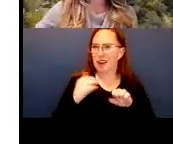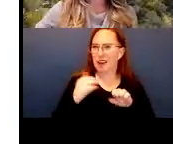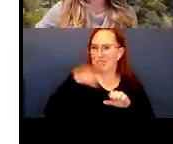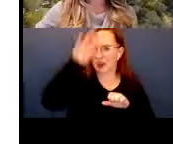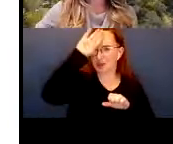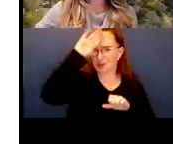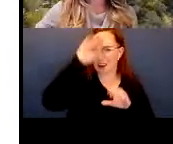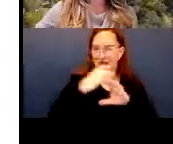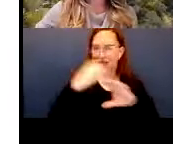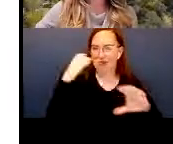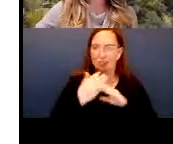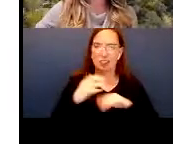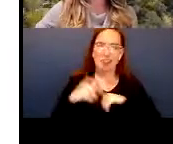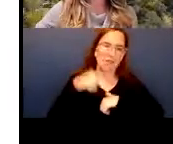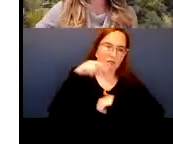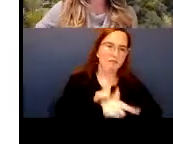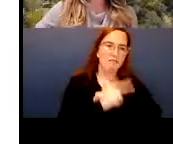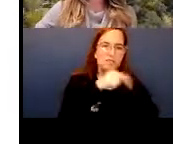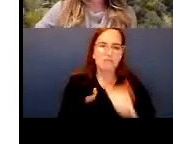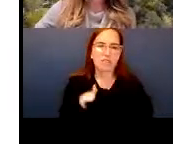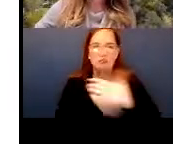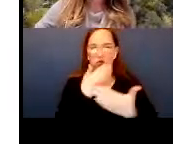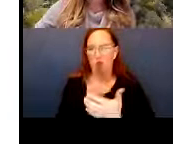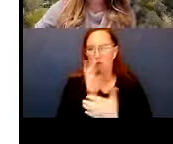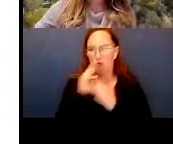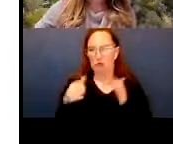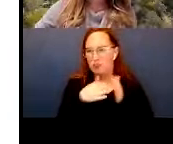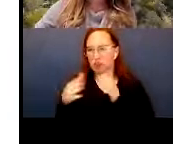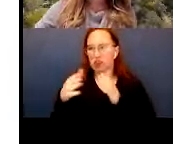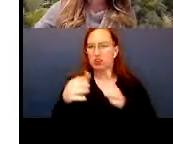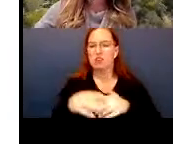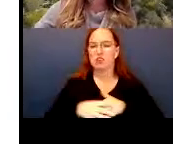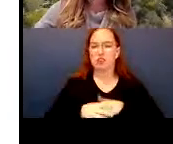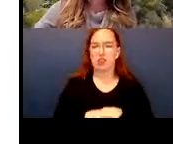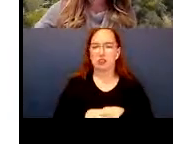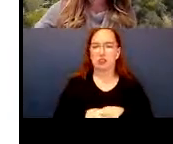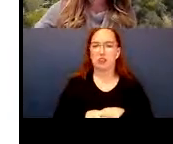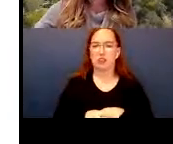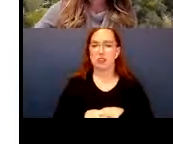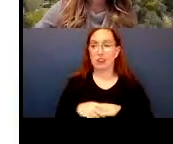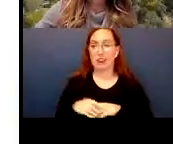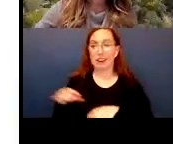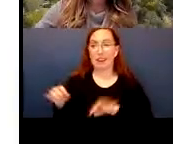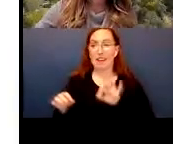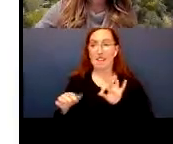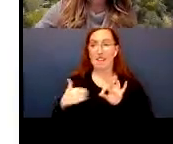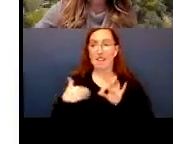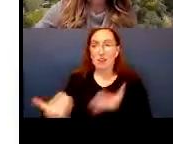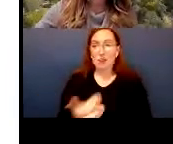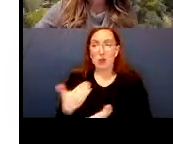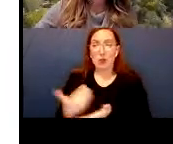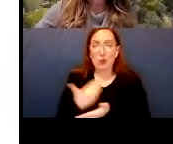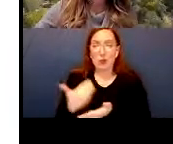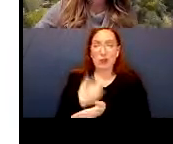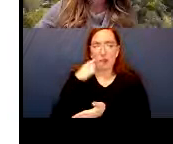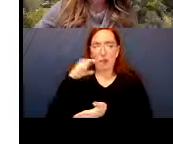and the dolphins close to the creek. We have new playgrounds located on the south side of the park.